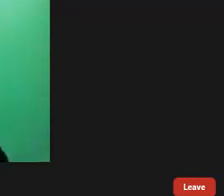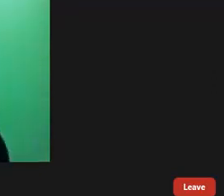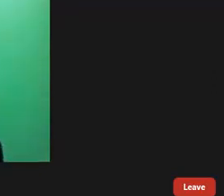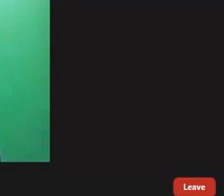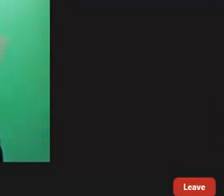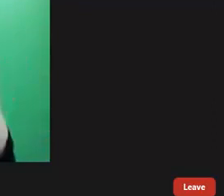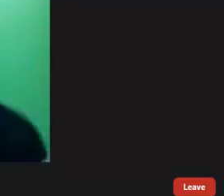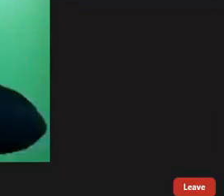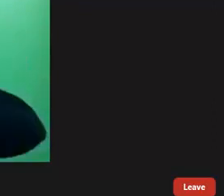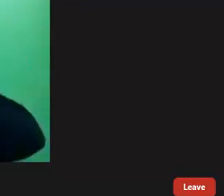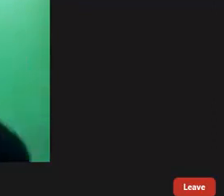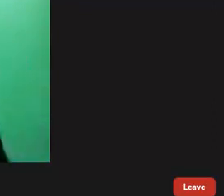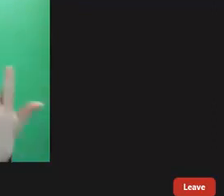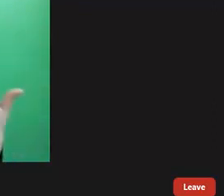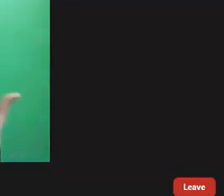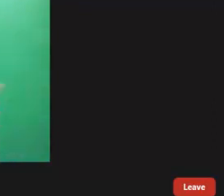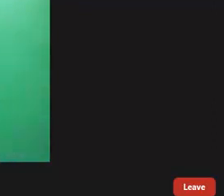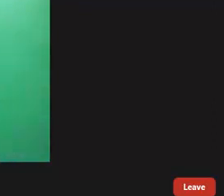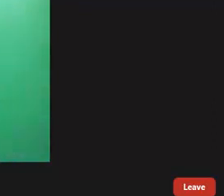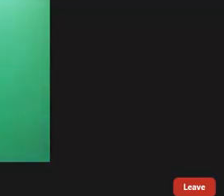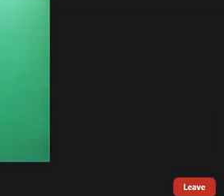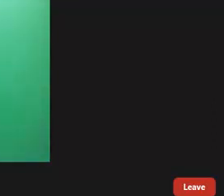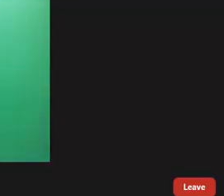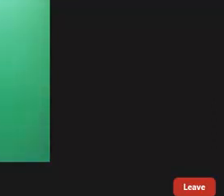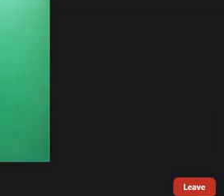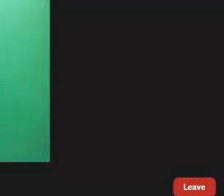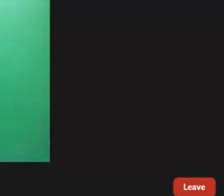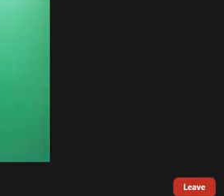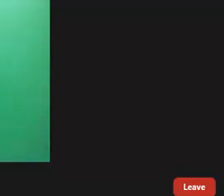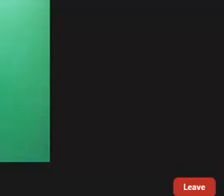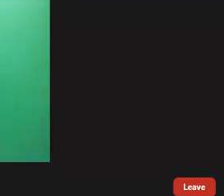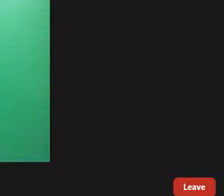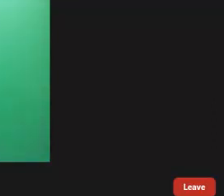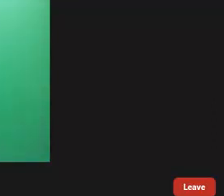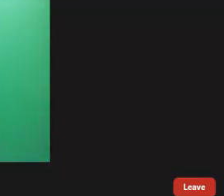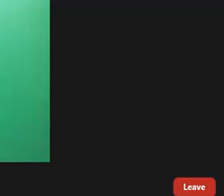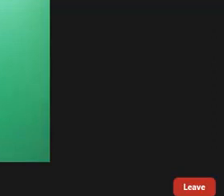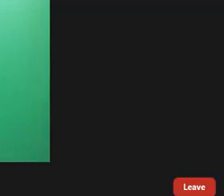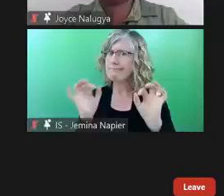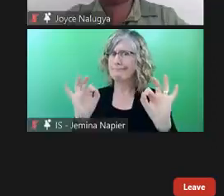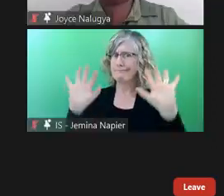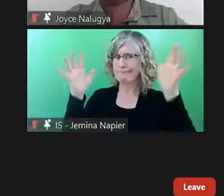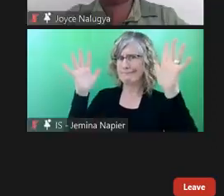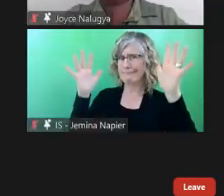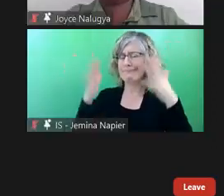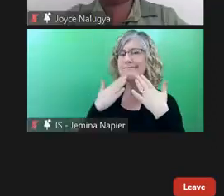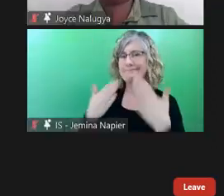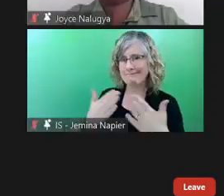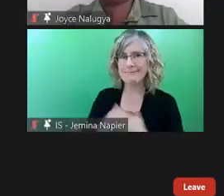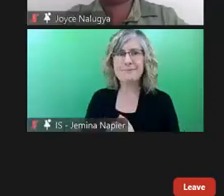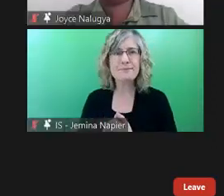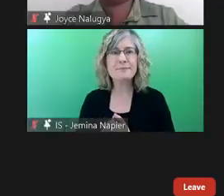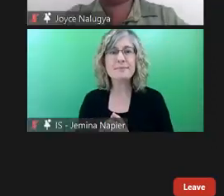so much for all your sort of contributions. We do now have an opportunity, just a